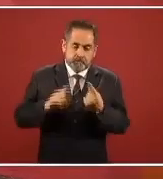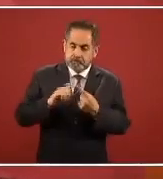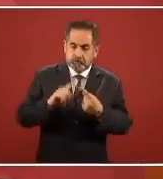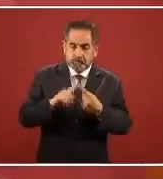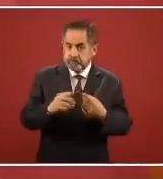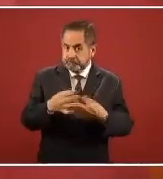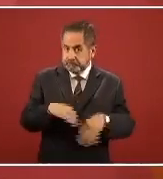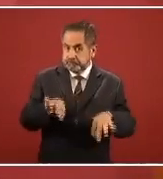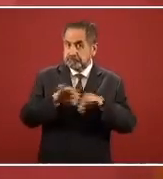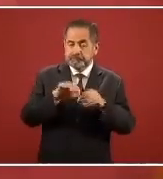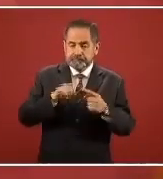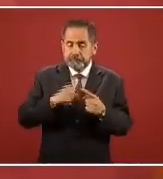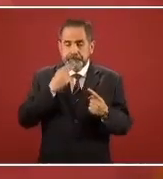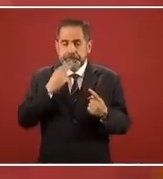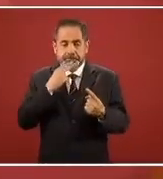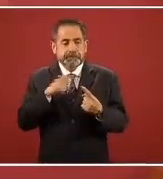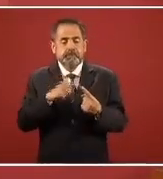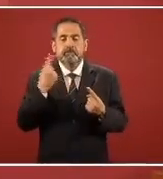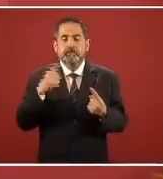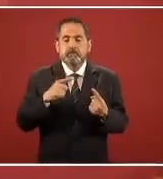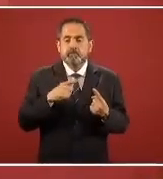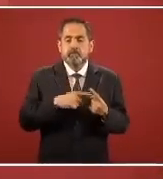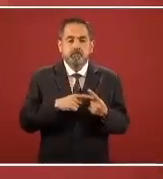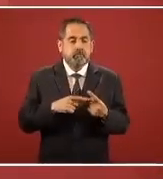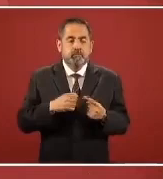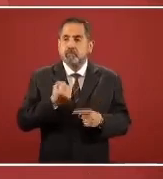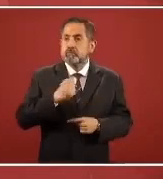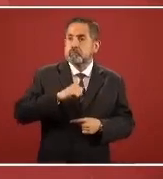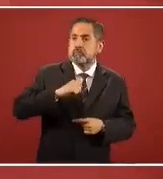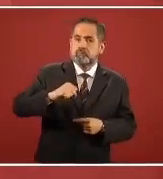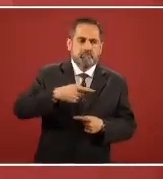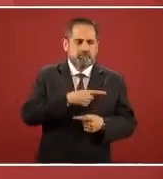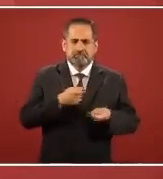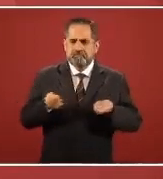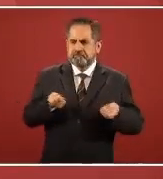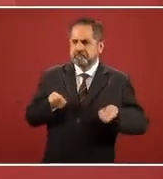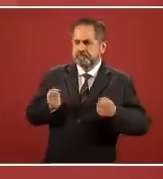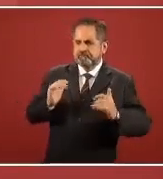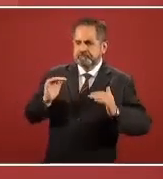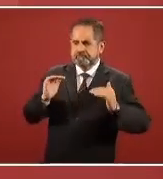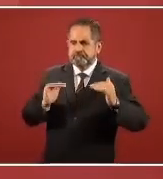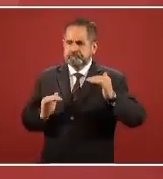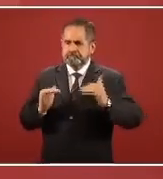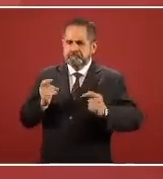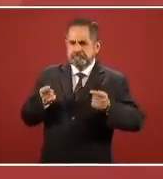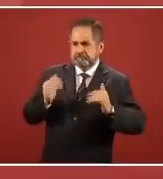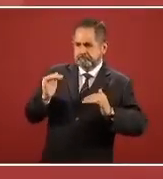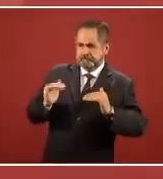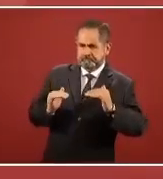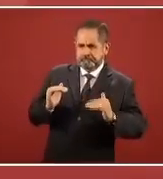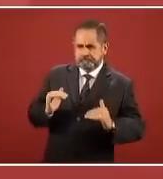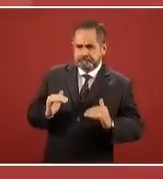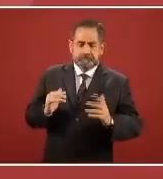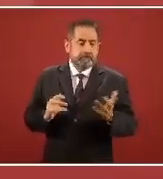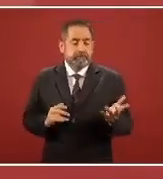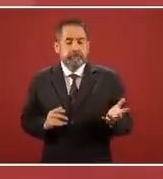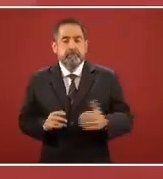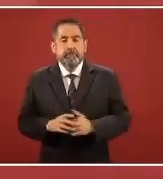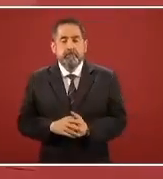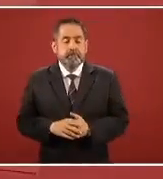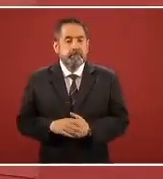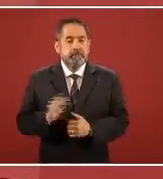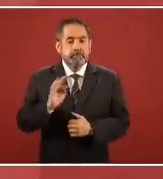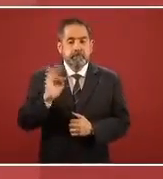Importantísima. Something which is very important. That it control inflation. Si no